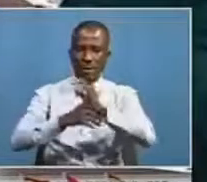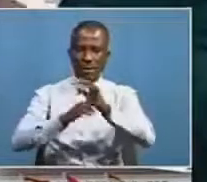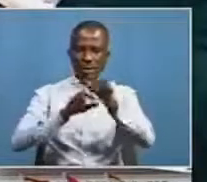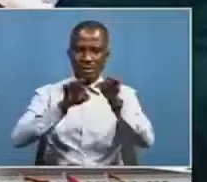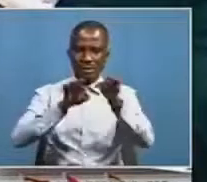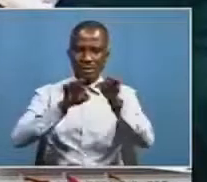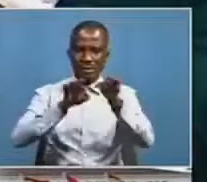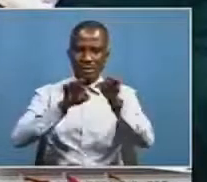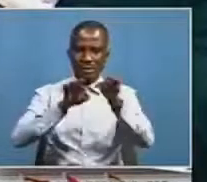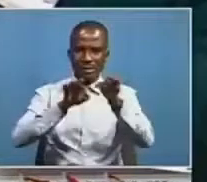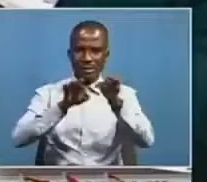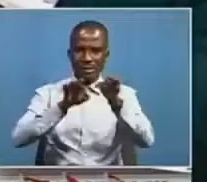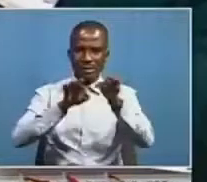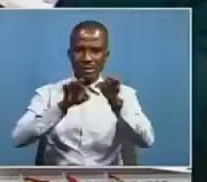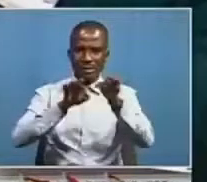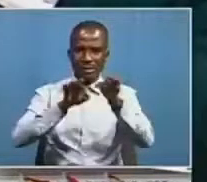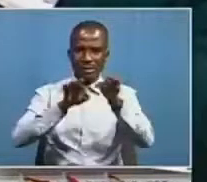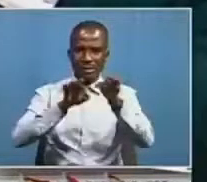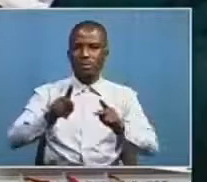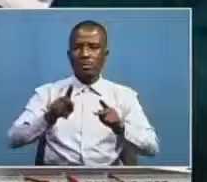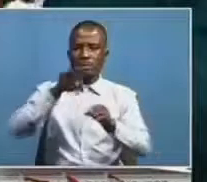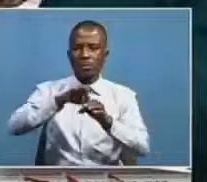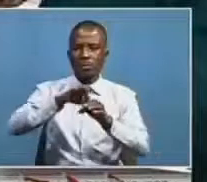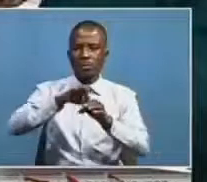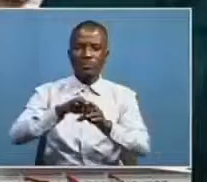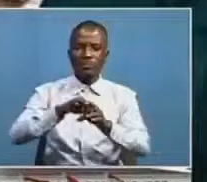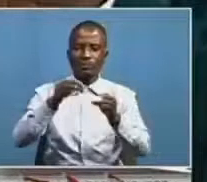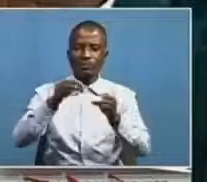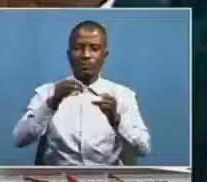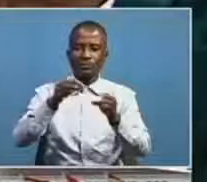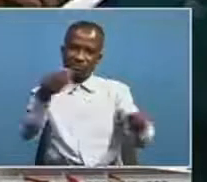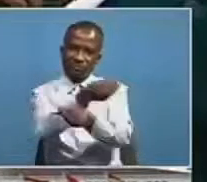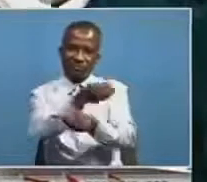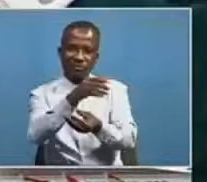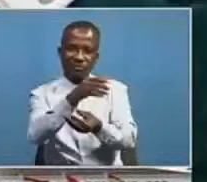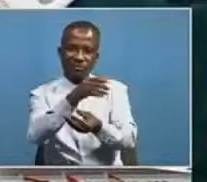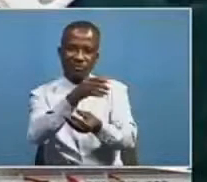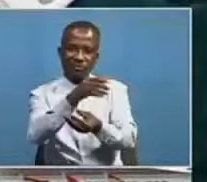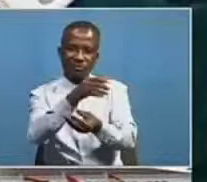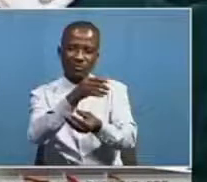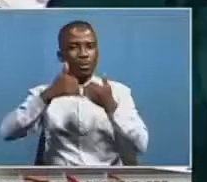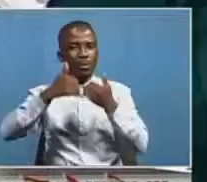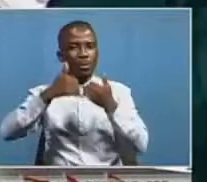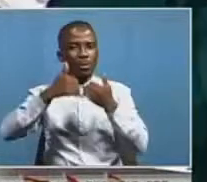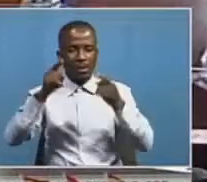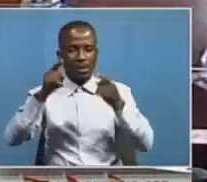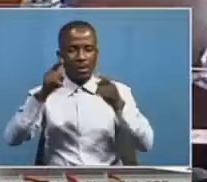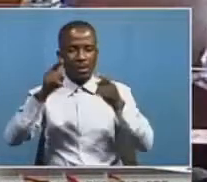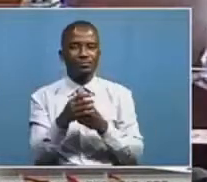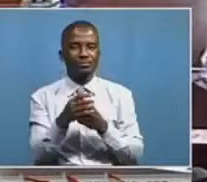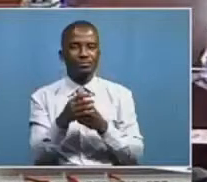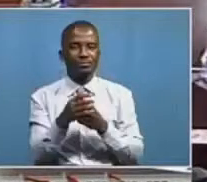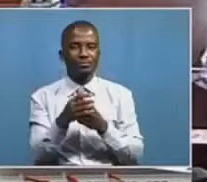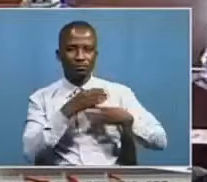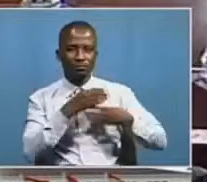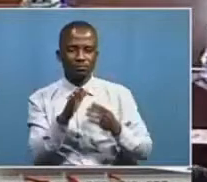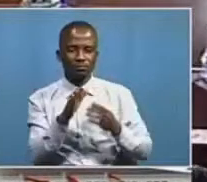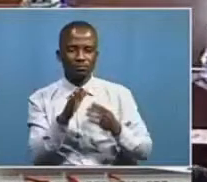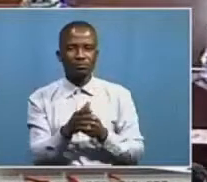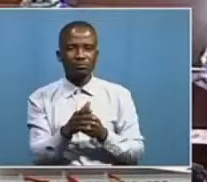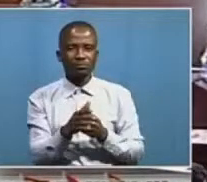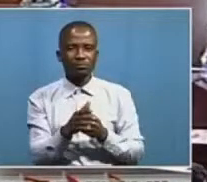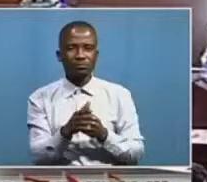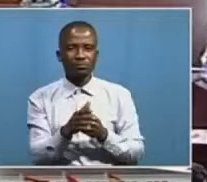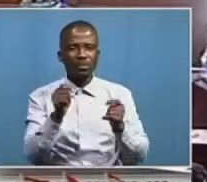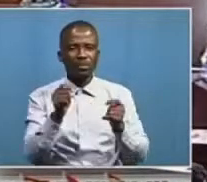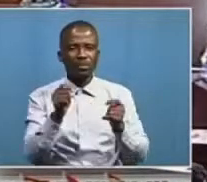number of total votes cast as total valid votes cast. The petitioner also asserted his knowledge of the